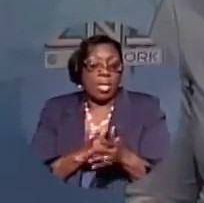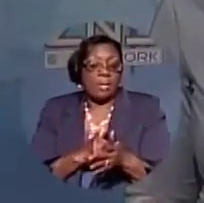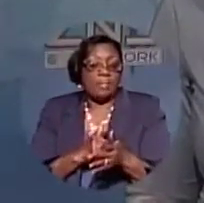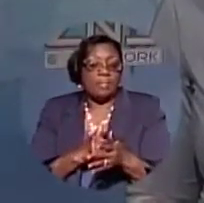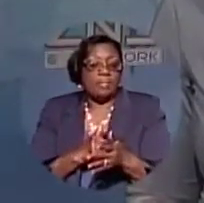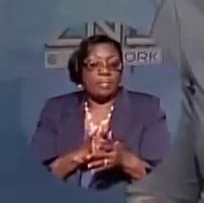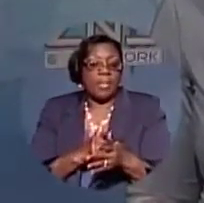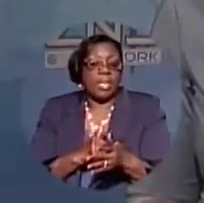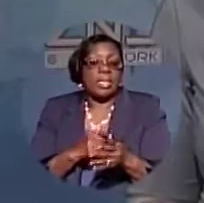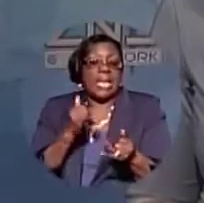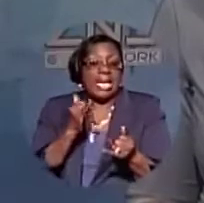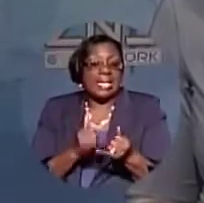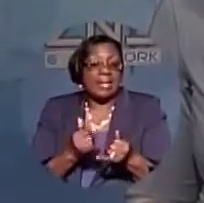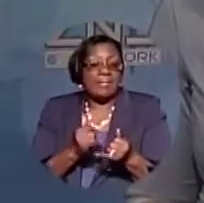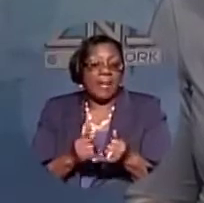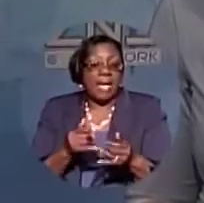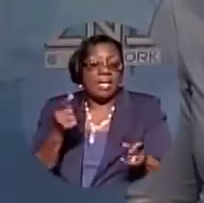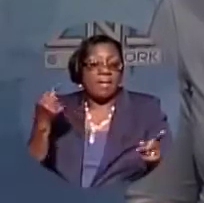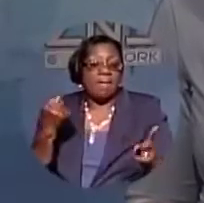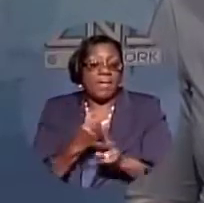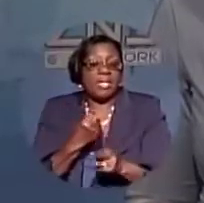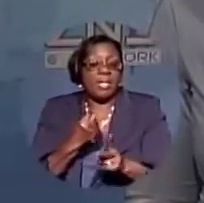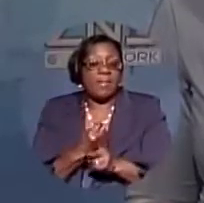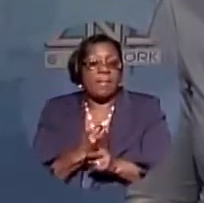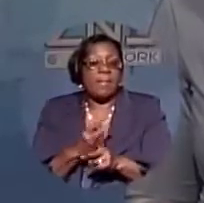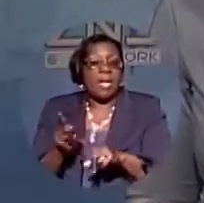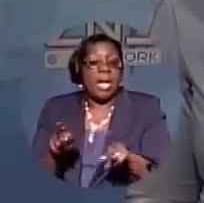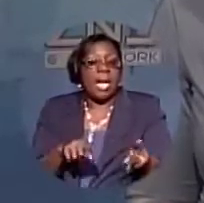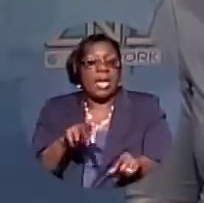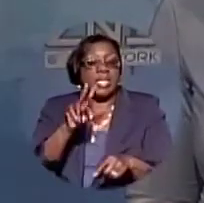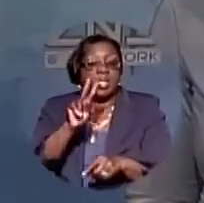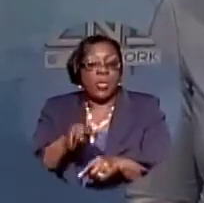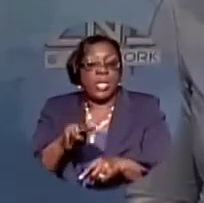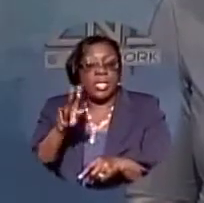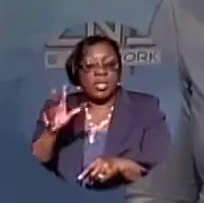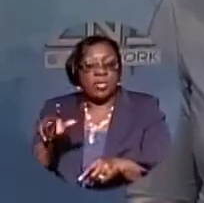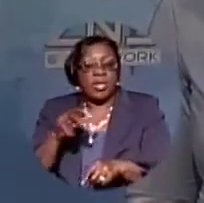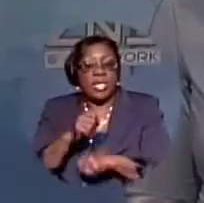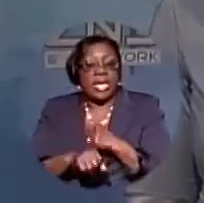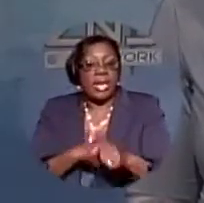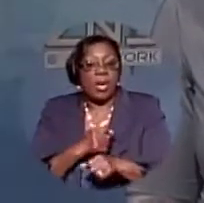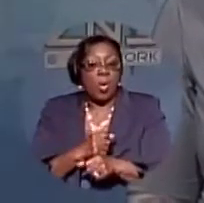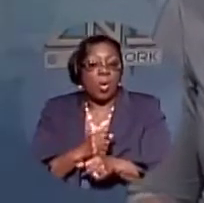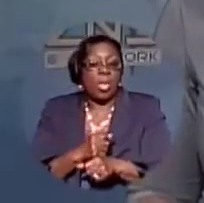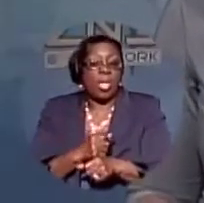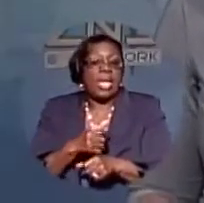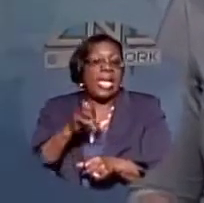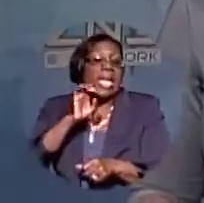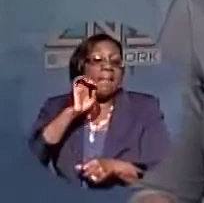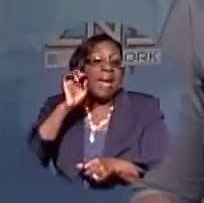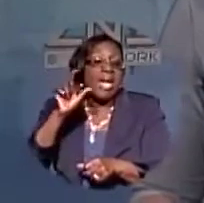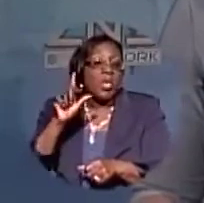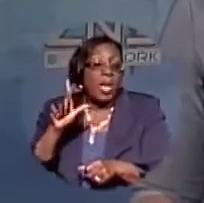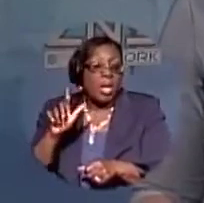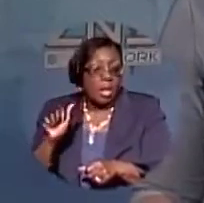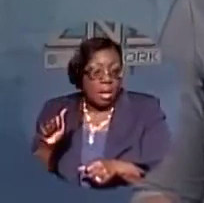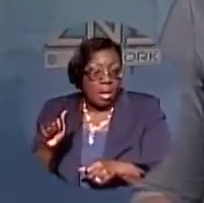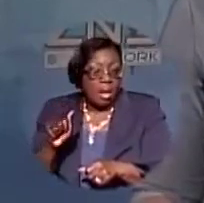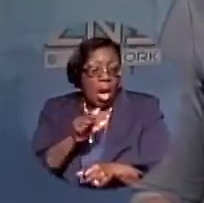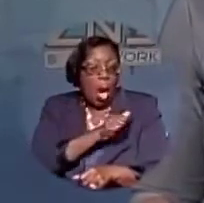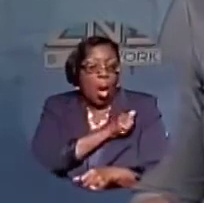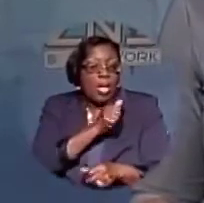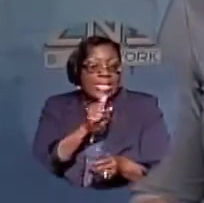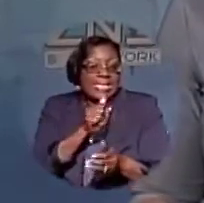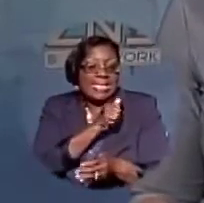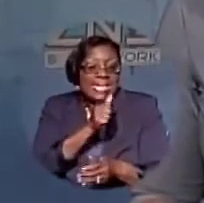Skippings identified the victim as 23-year-old Emanuela Augustine of Coral Harbor. Augustine sustained injuries